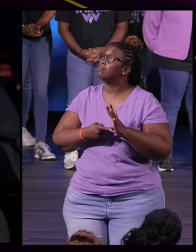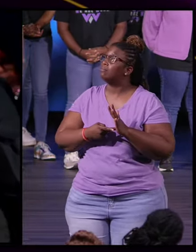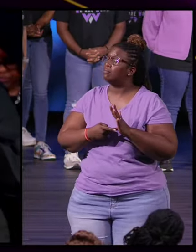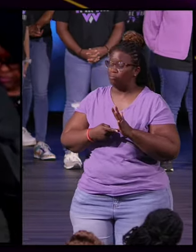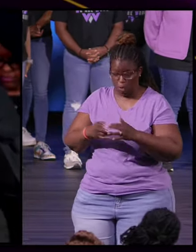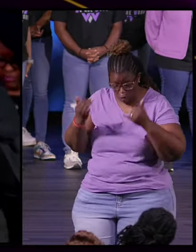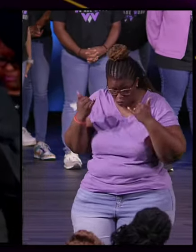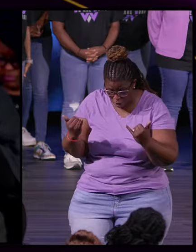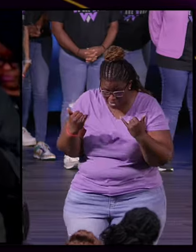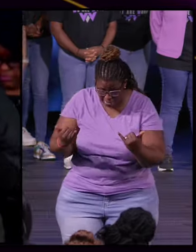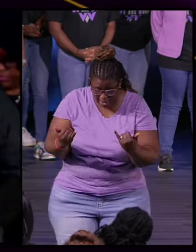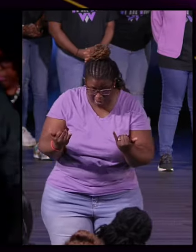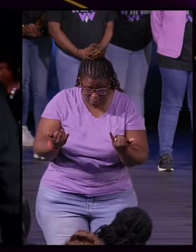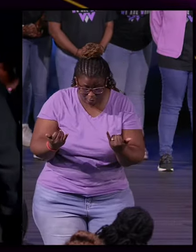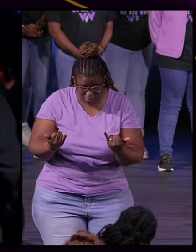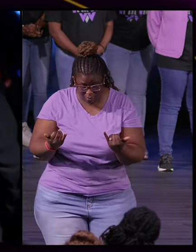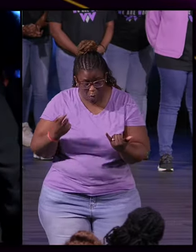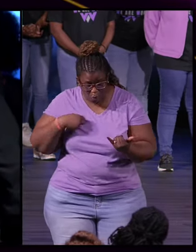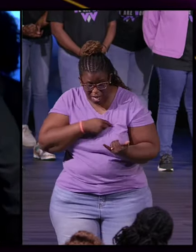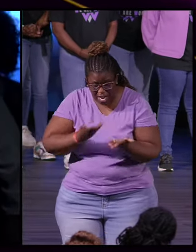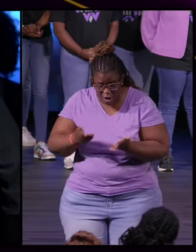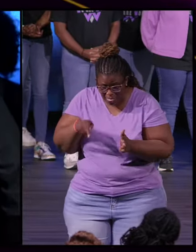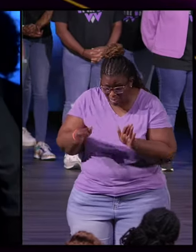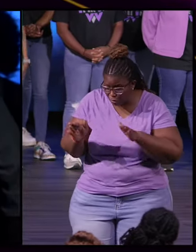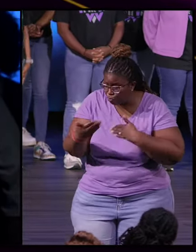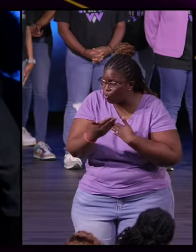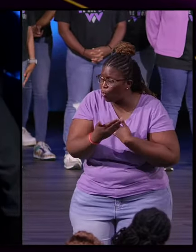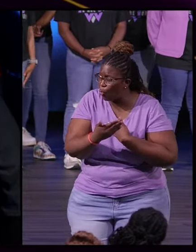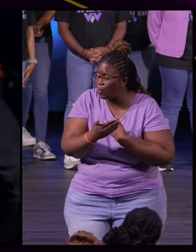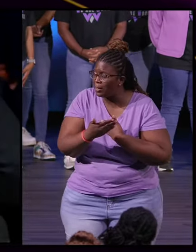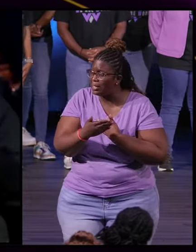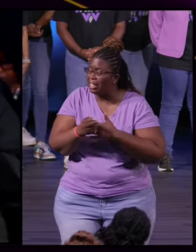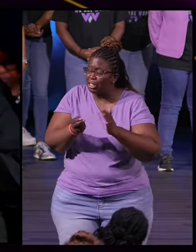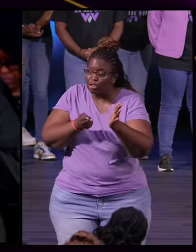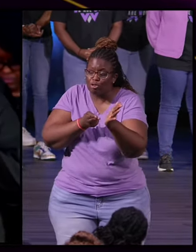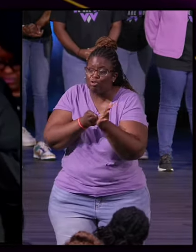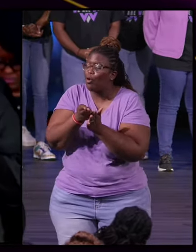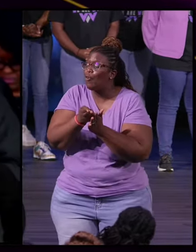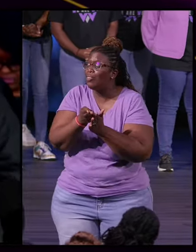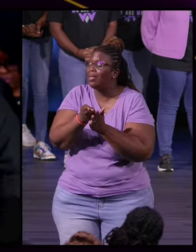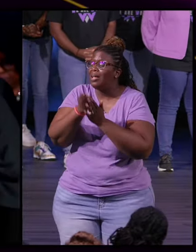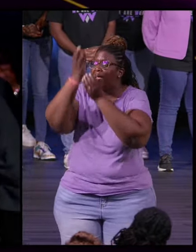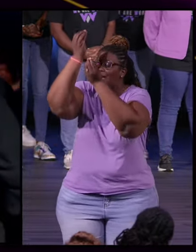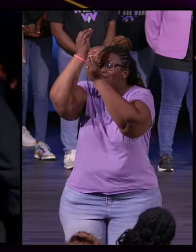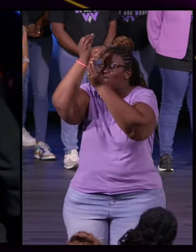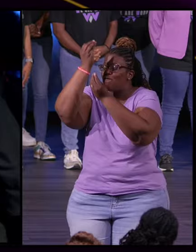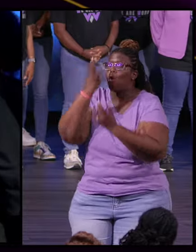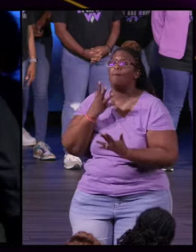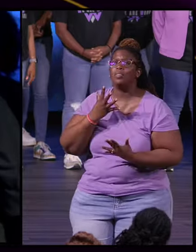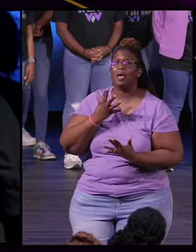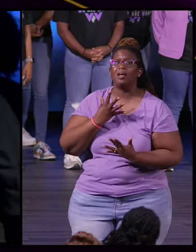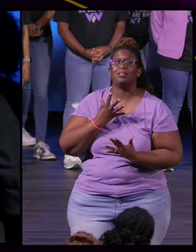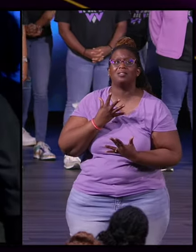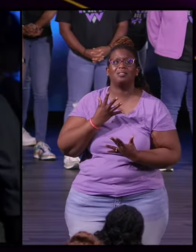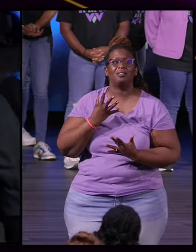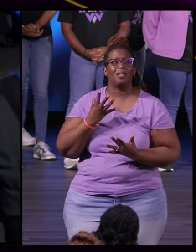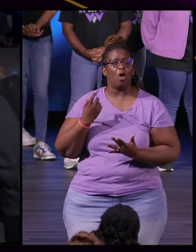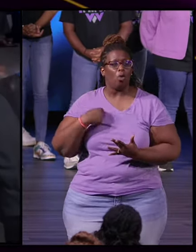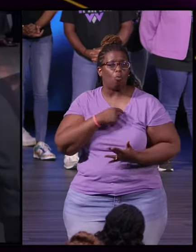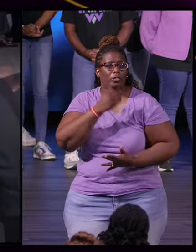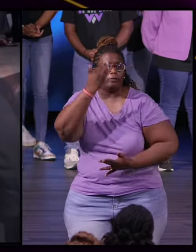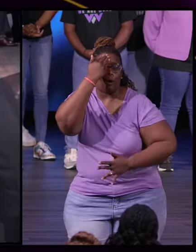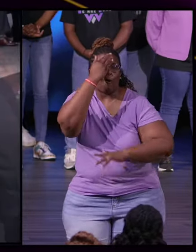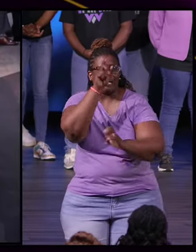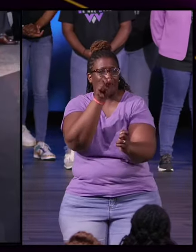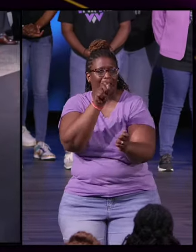in this sanctuary today, God, illuminate truth in our lives in such a way that we know exactly what